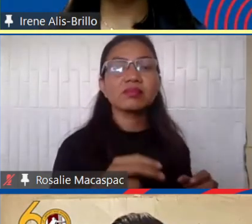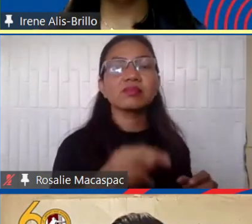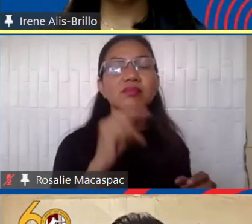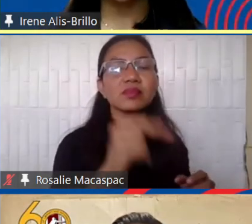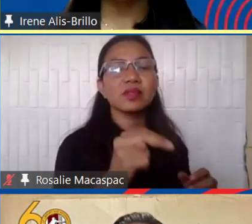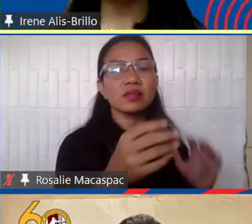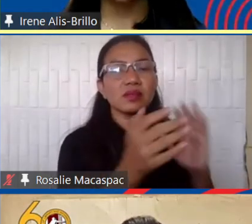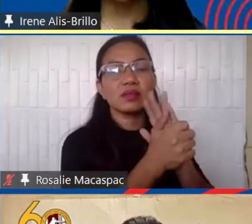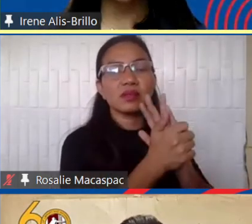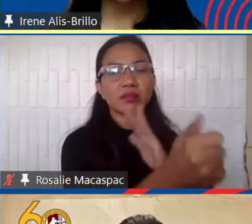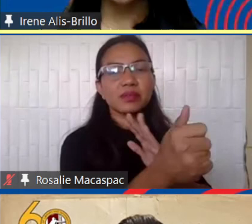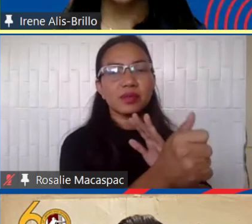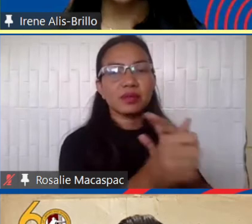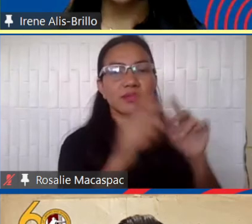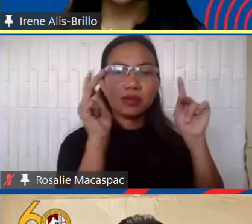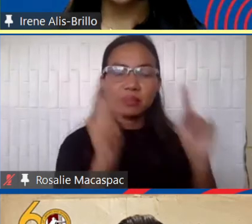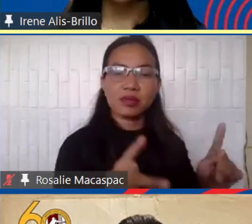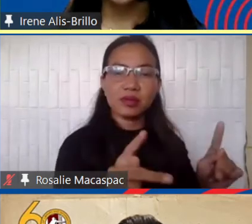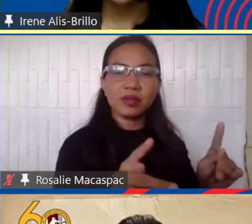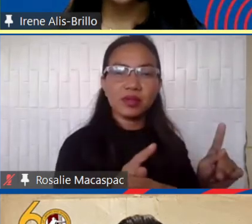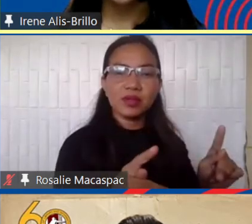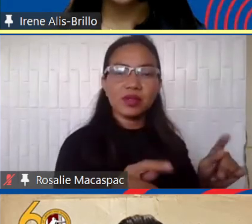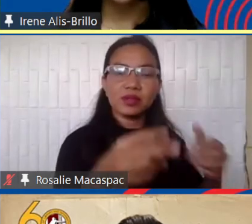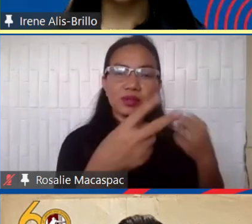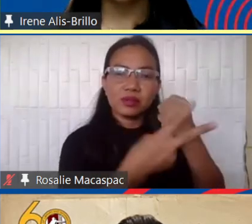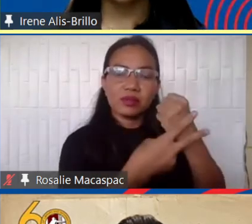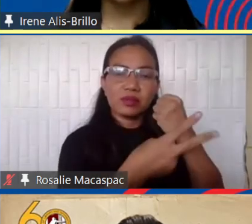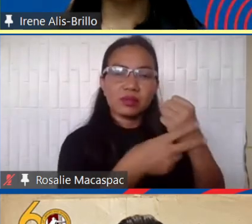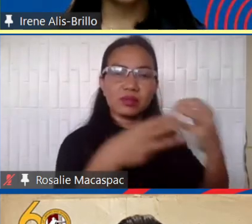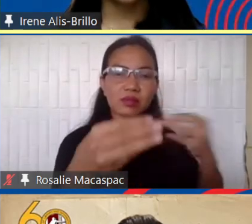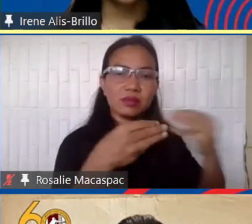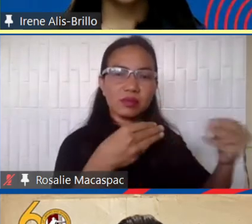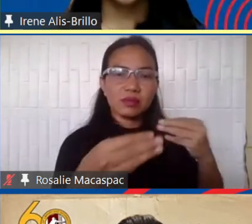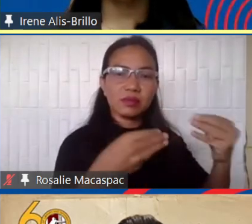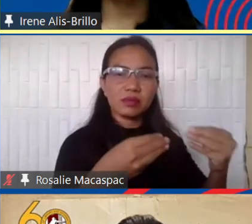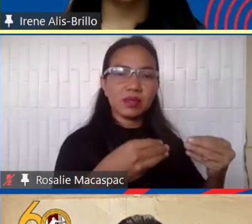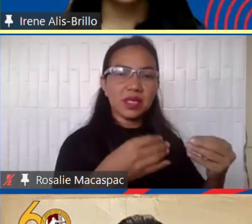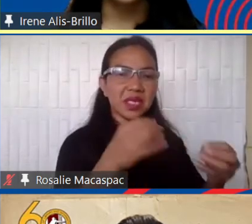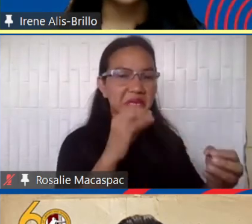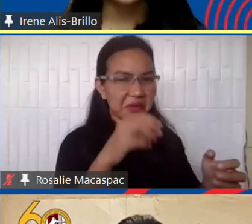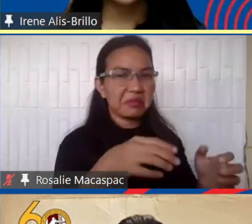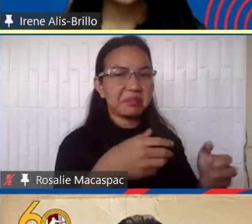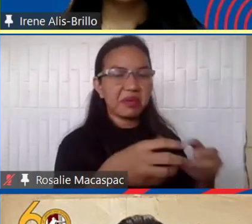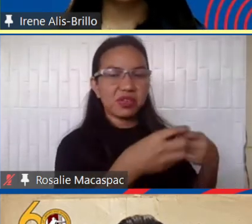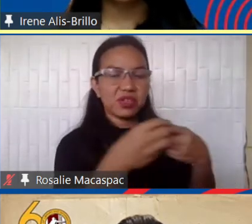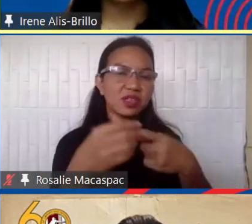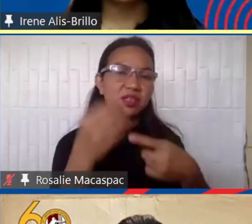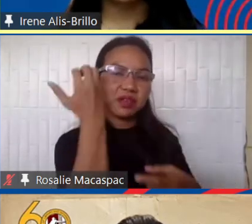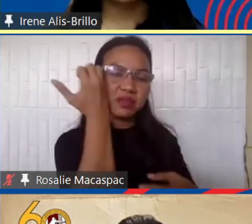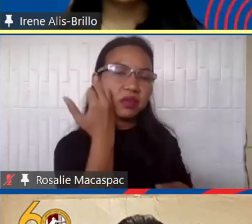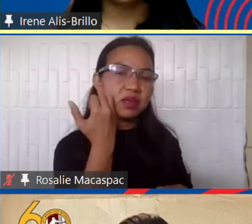to maintain the records management database considering the lack of budget and manpower?